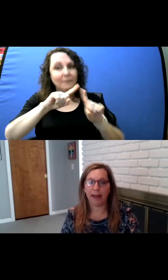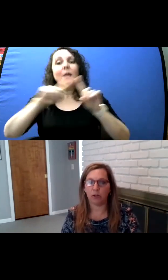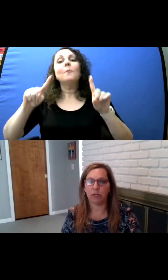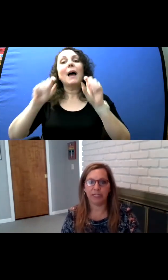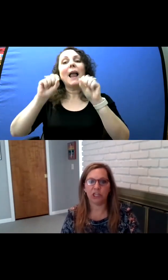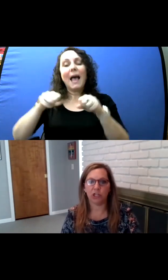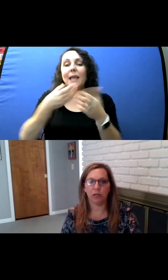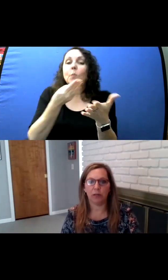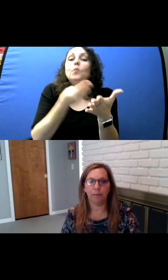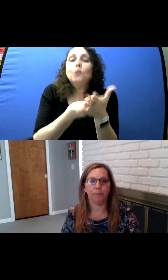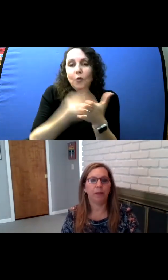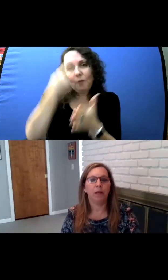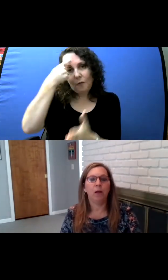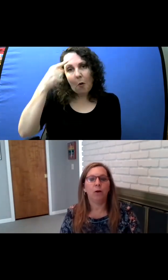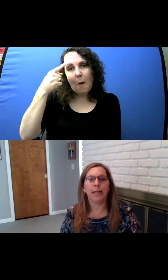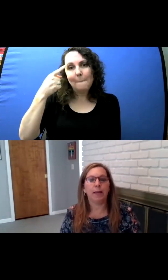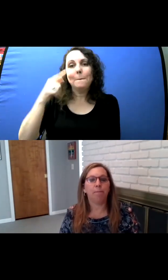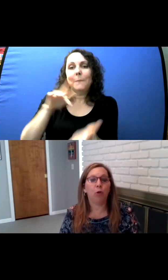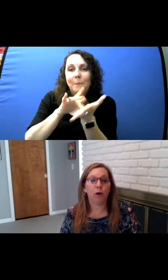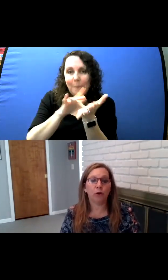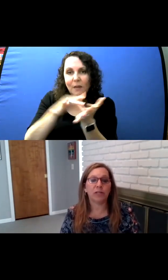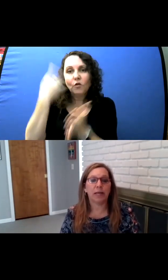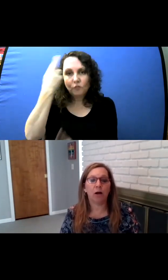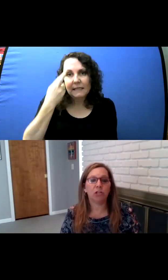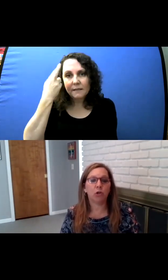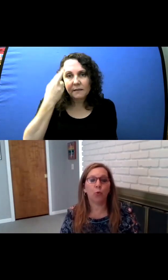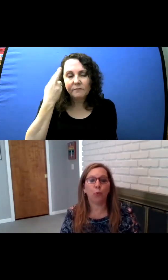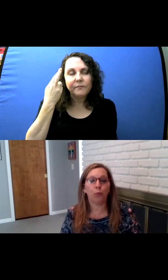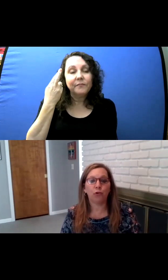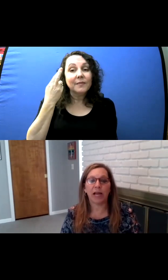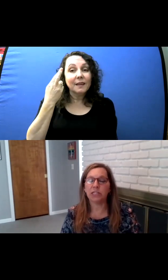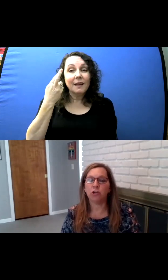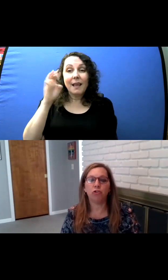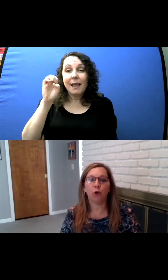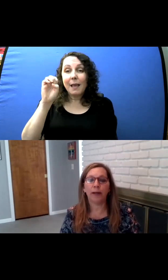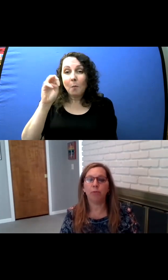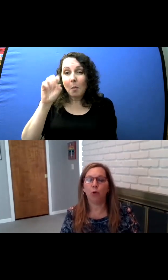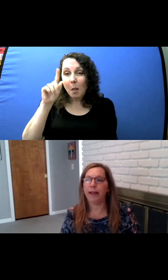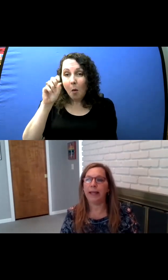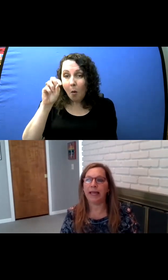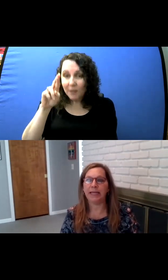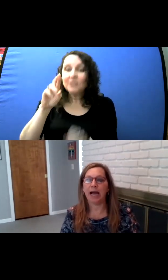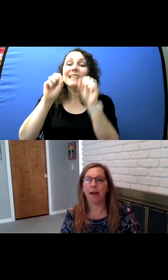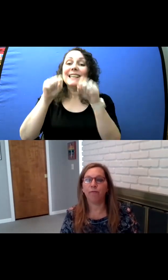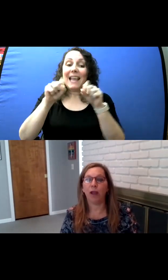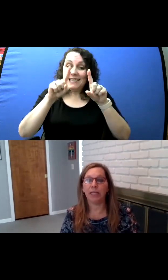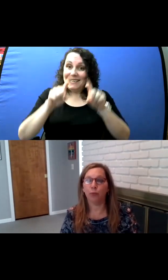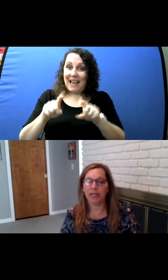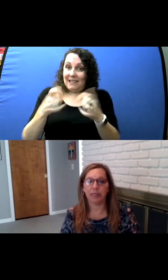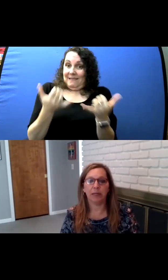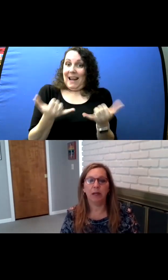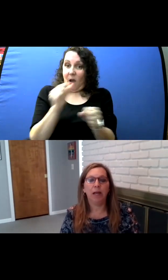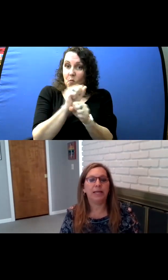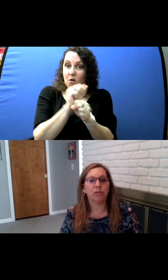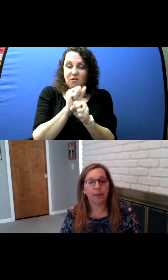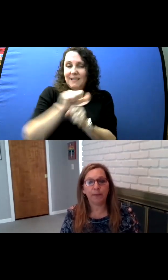for a medical condition. Okay, employers can also test a current employee at any time for any